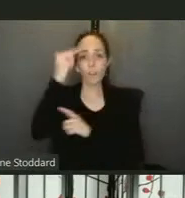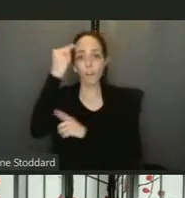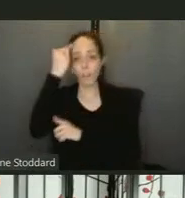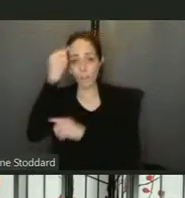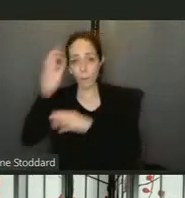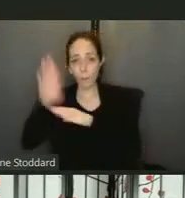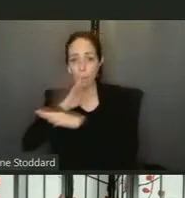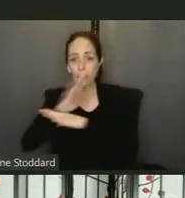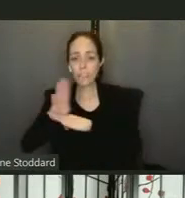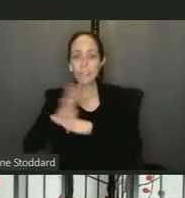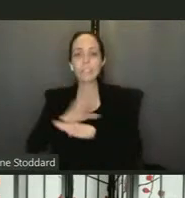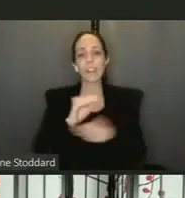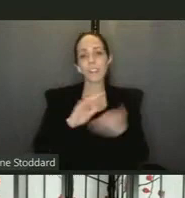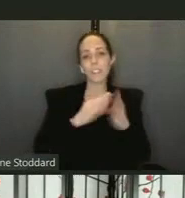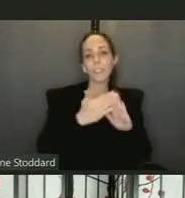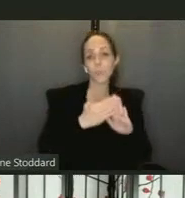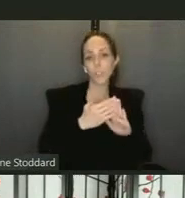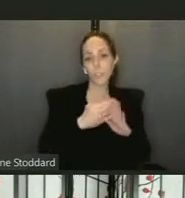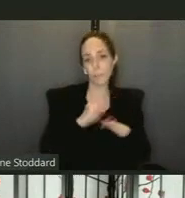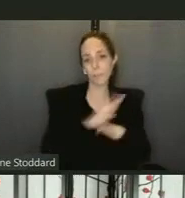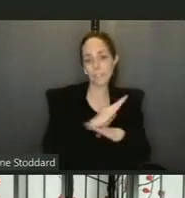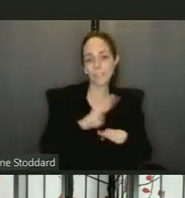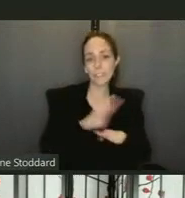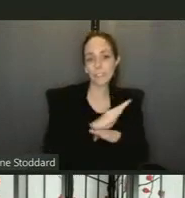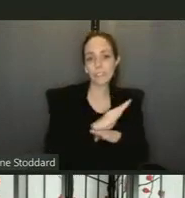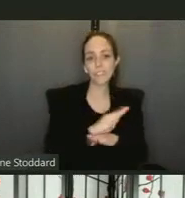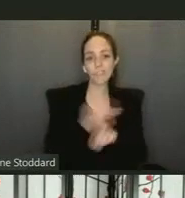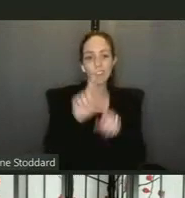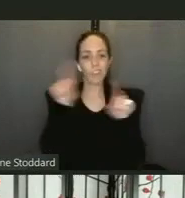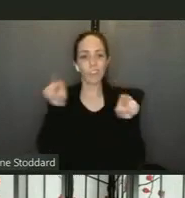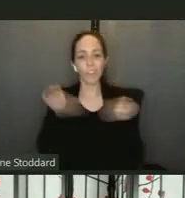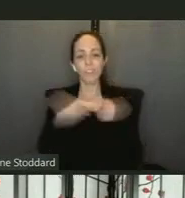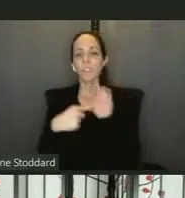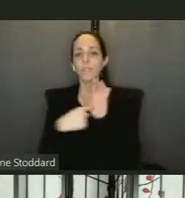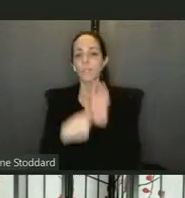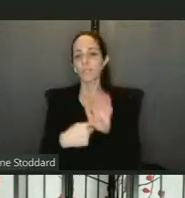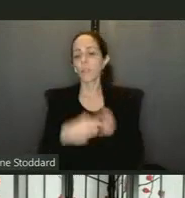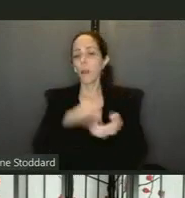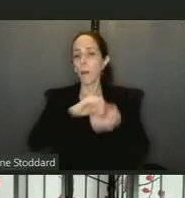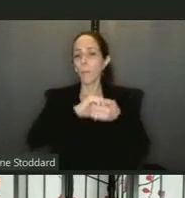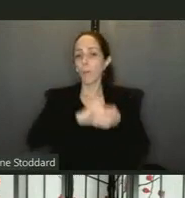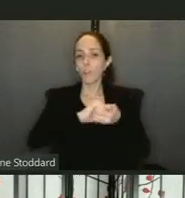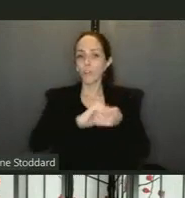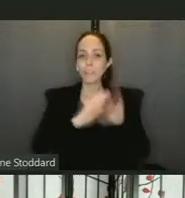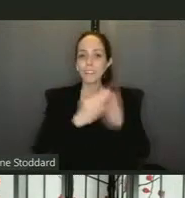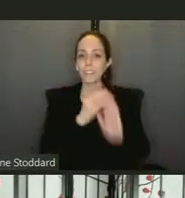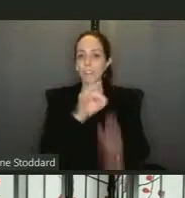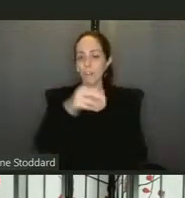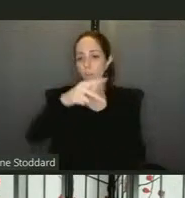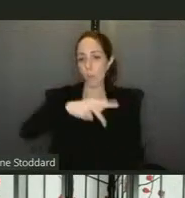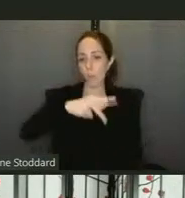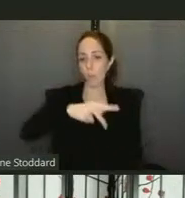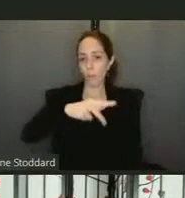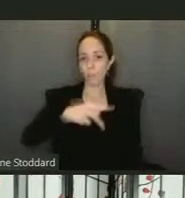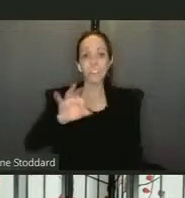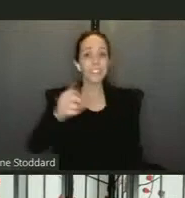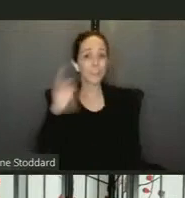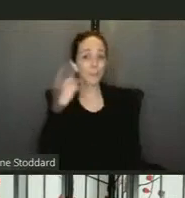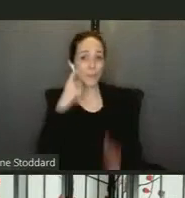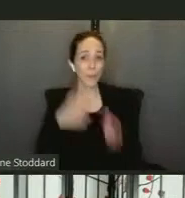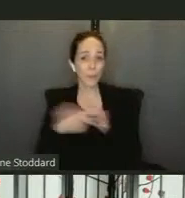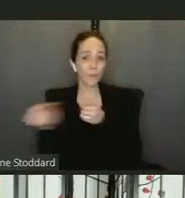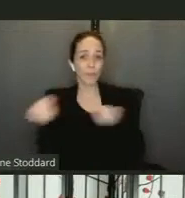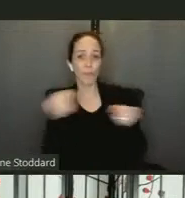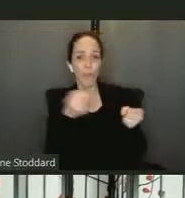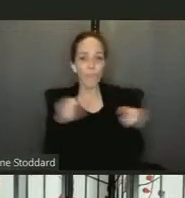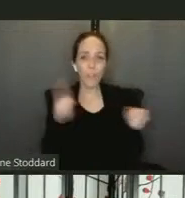is a slide of a partnership that we did in partnership with the city of Portland. And if you've been driving around town, you've likely